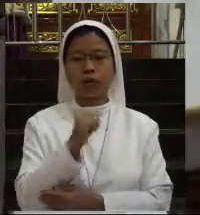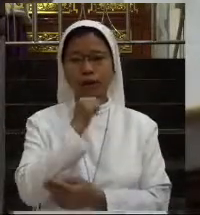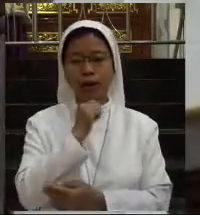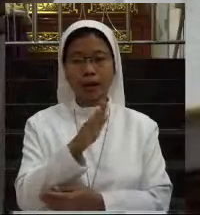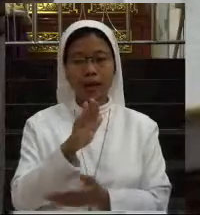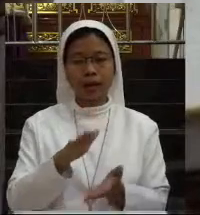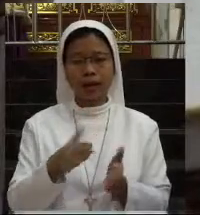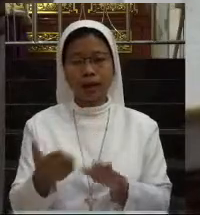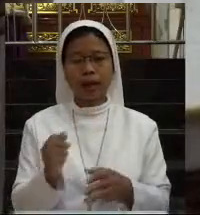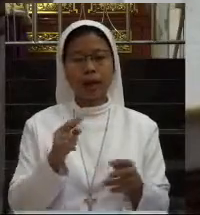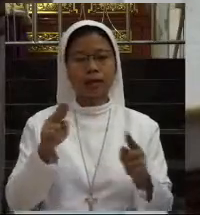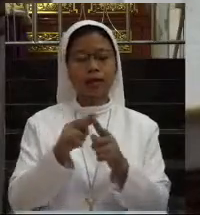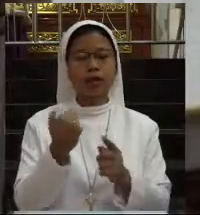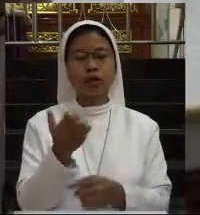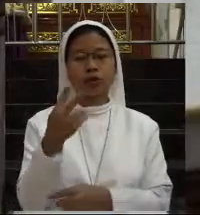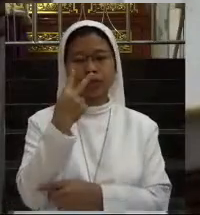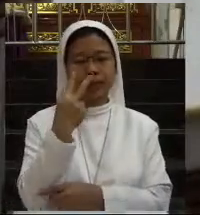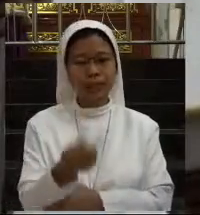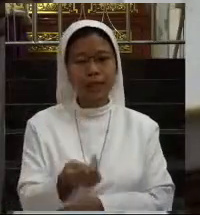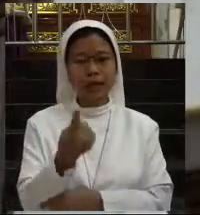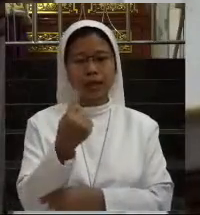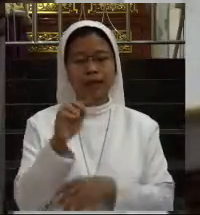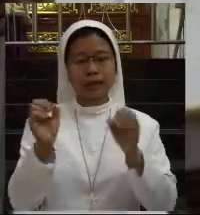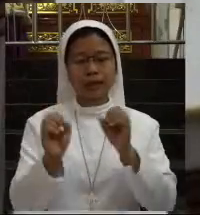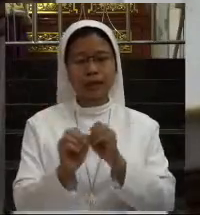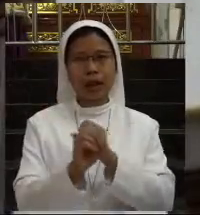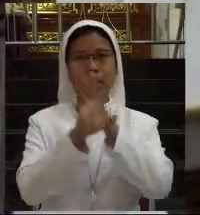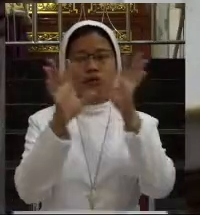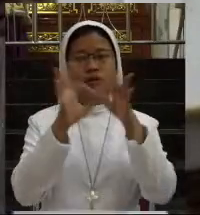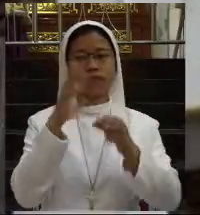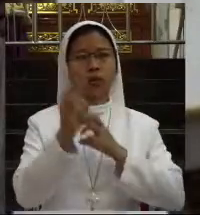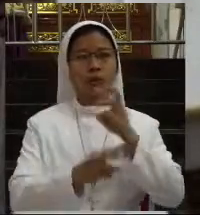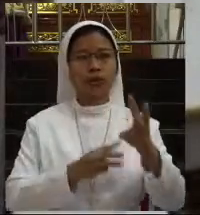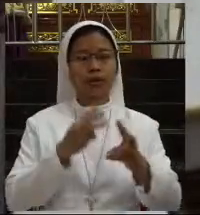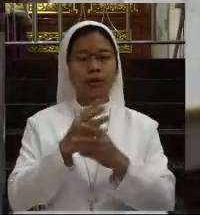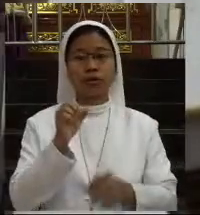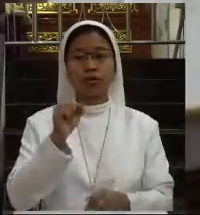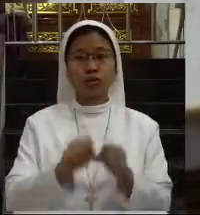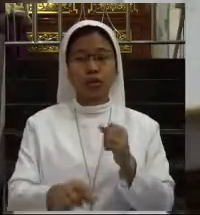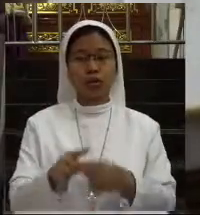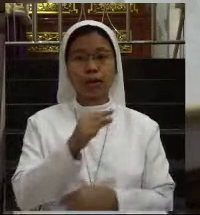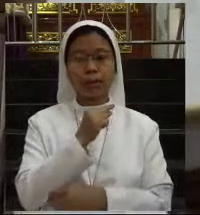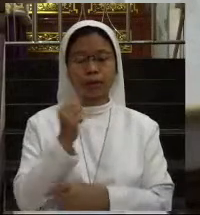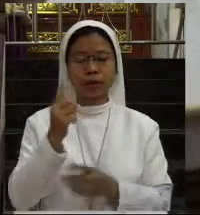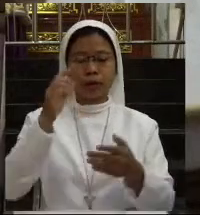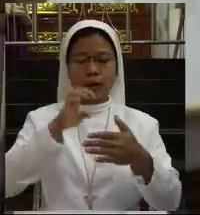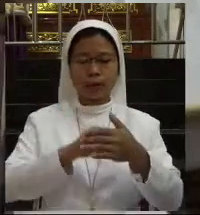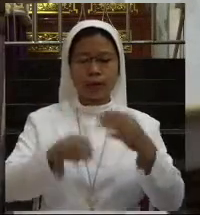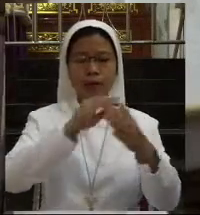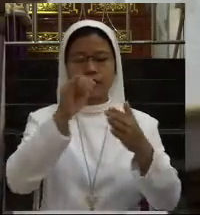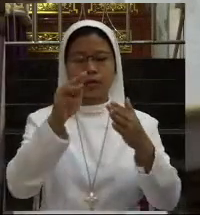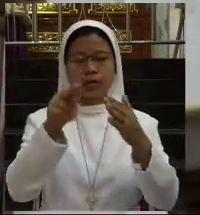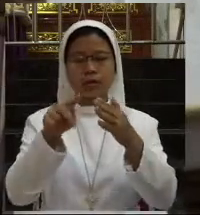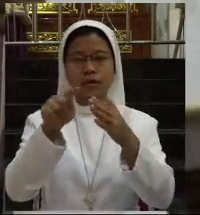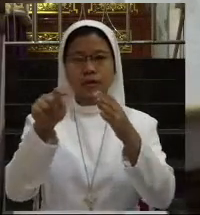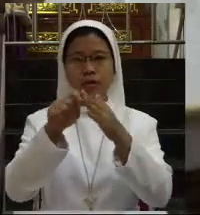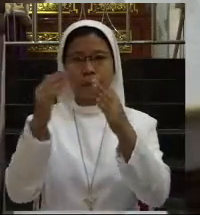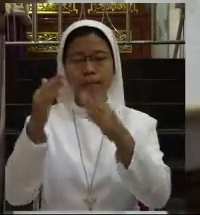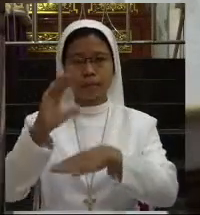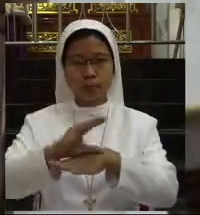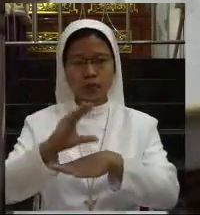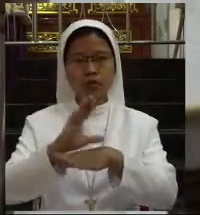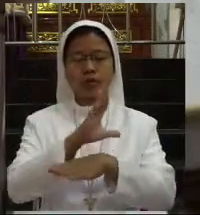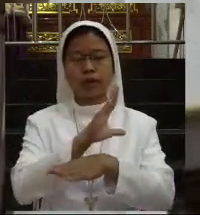he had seen the Christ of the Lord. He came in the Spirit into the temple, and when the parents brought in the